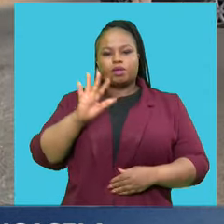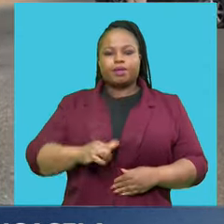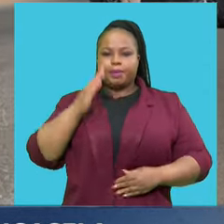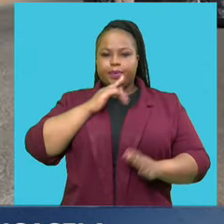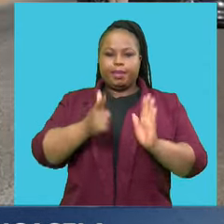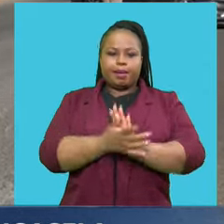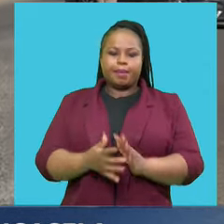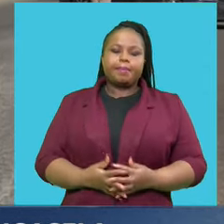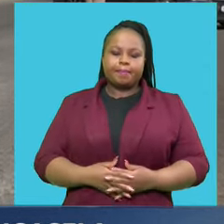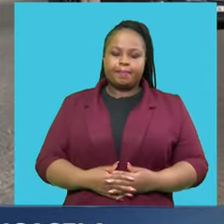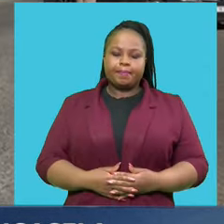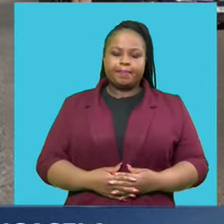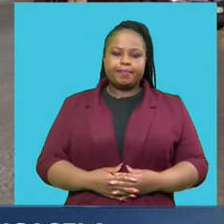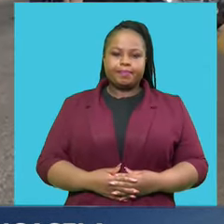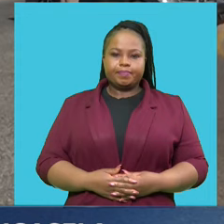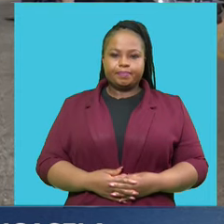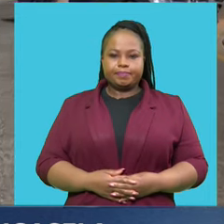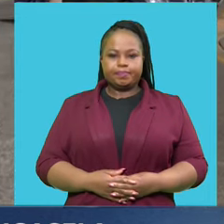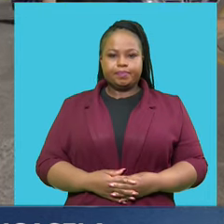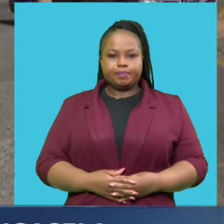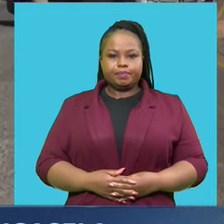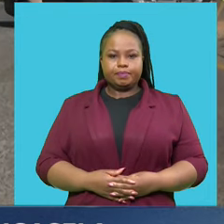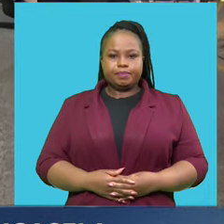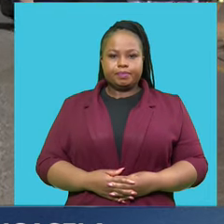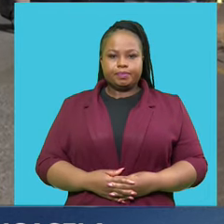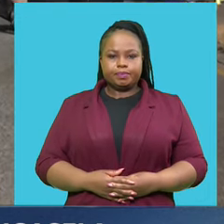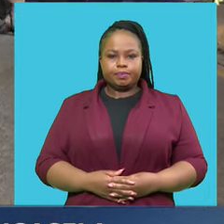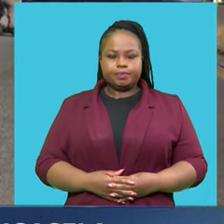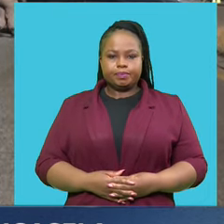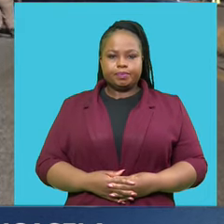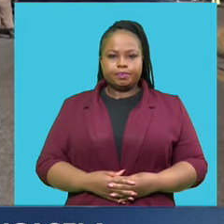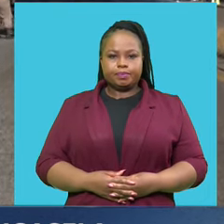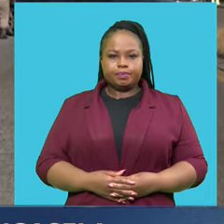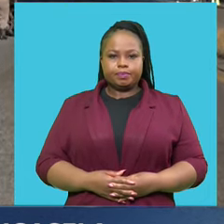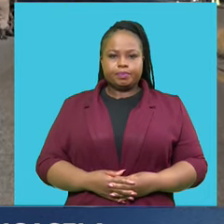Kwiindaba zeSoweto TV ndingunomzabalazo Mduka eKagiso.